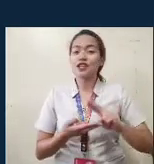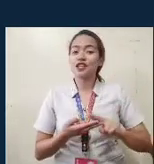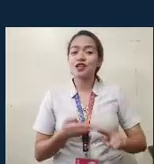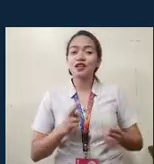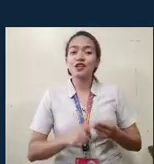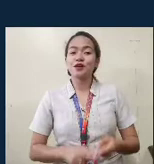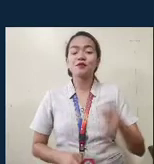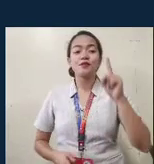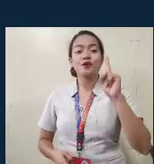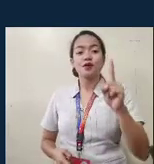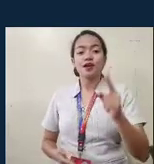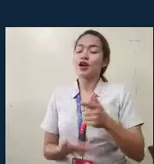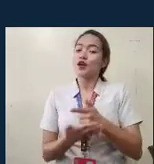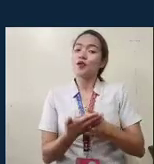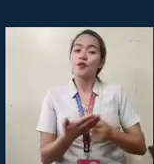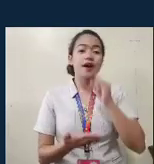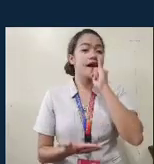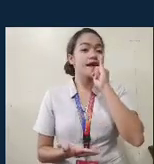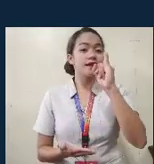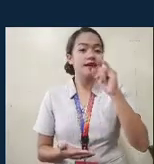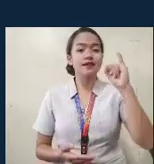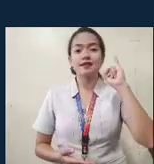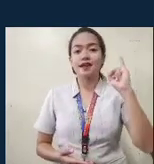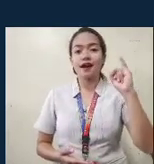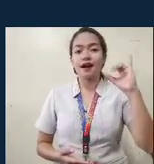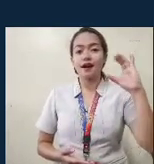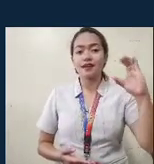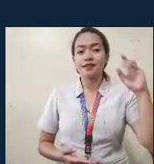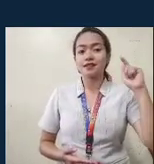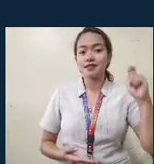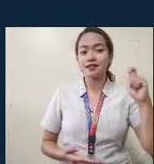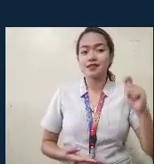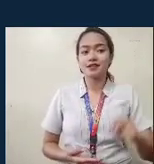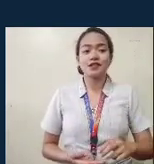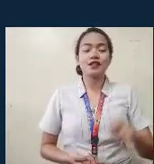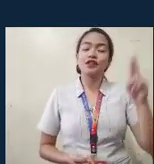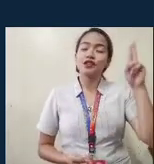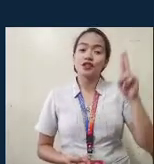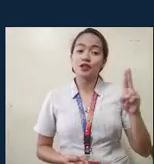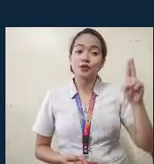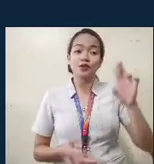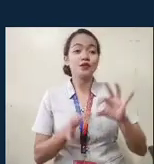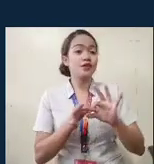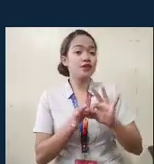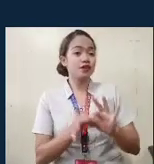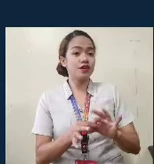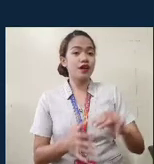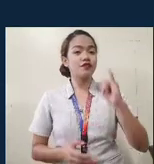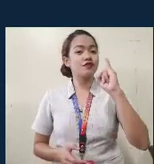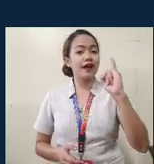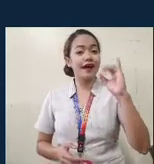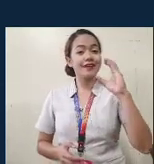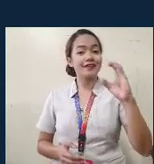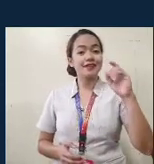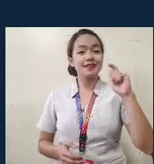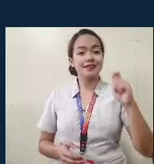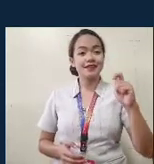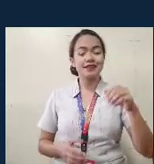or ICT. Number 1: What is ICT? Usage